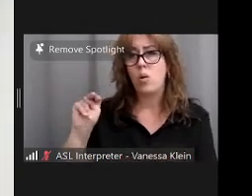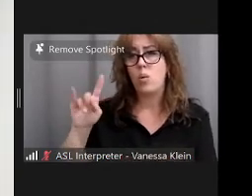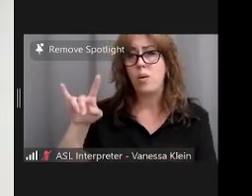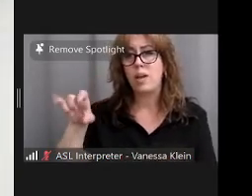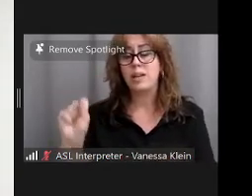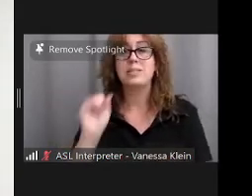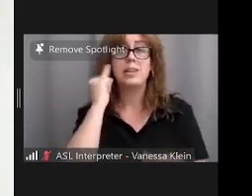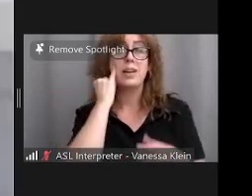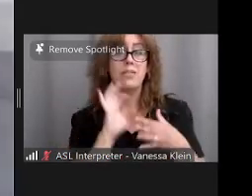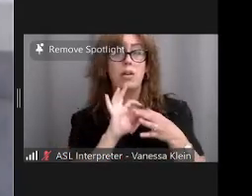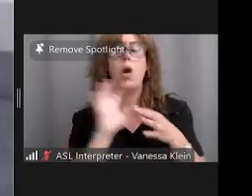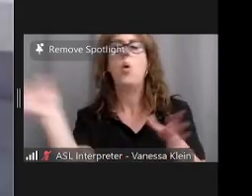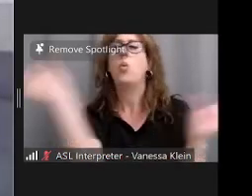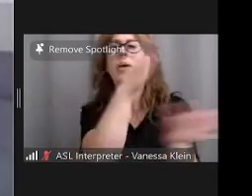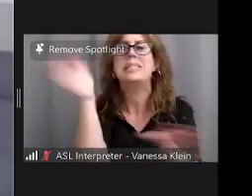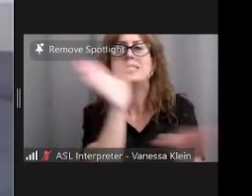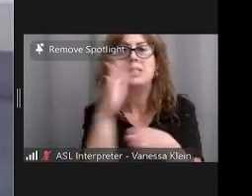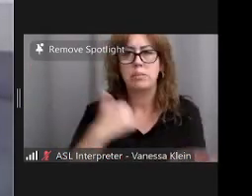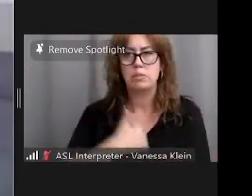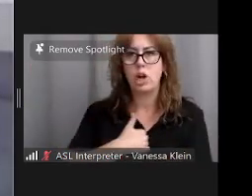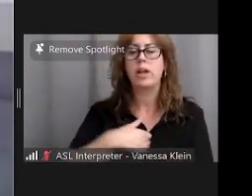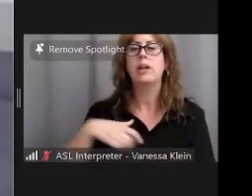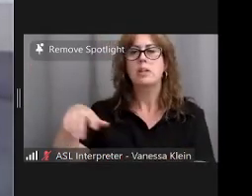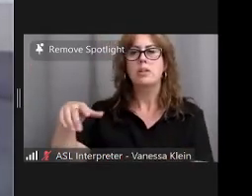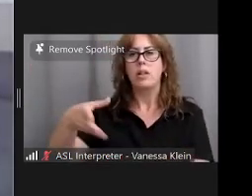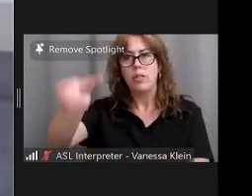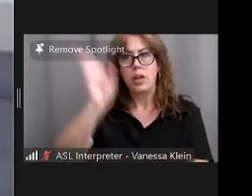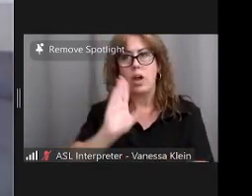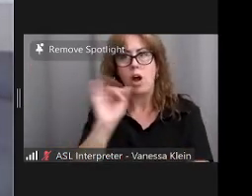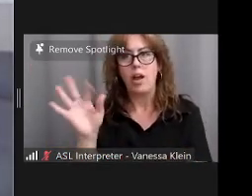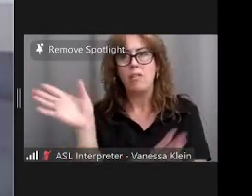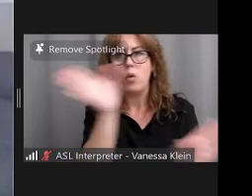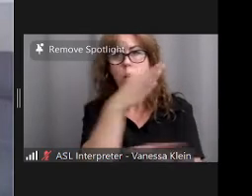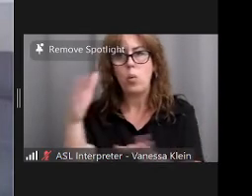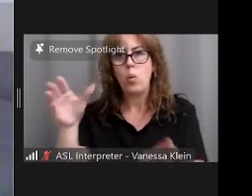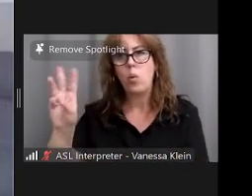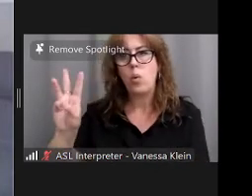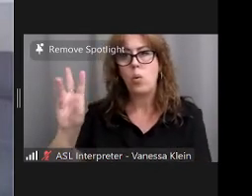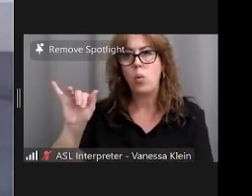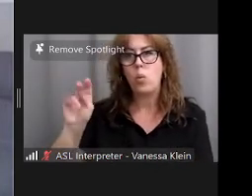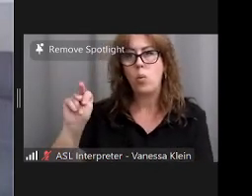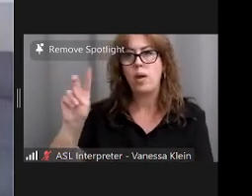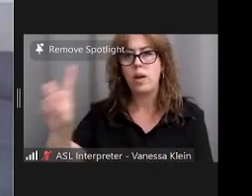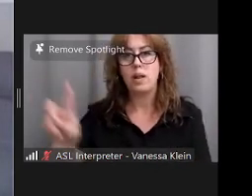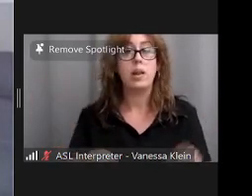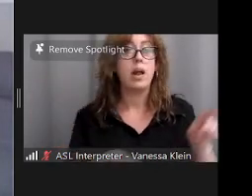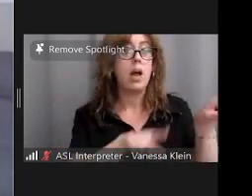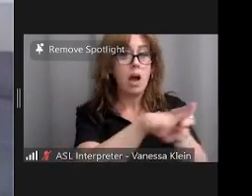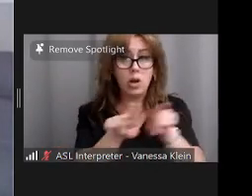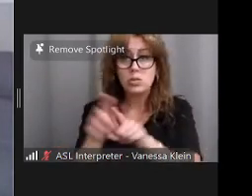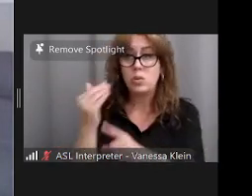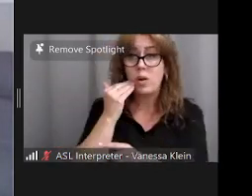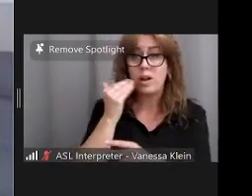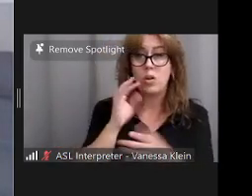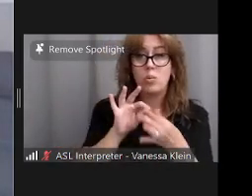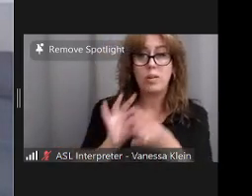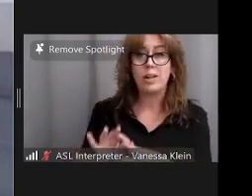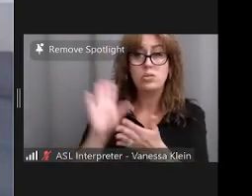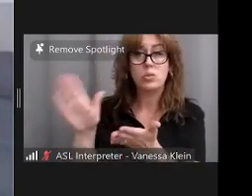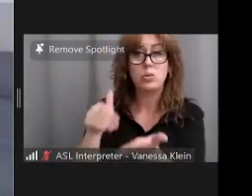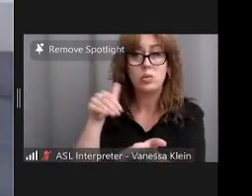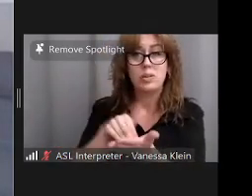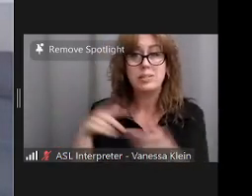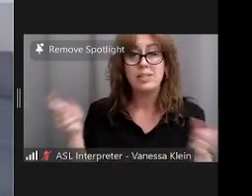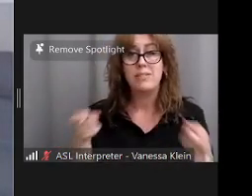particularly windy city. And I noticed one of the other changes that you made relatively quickly within the news Zealand Festival specifically was to